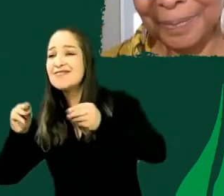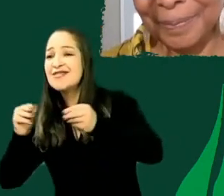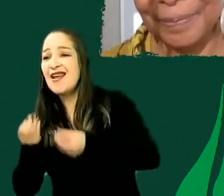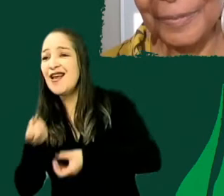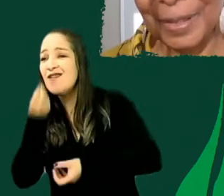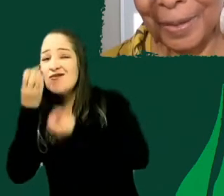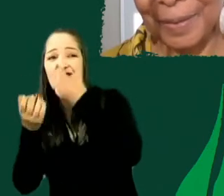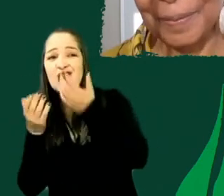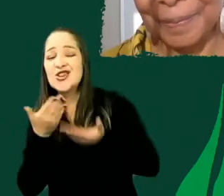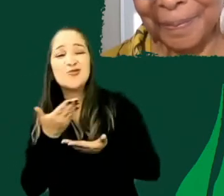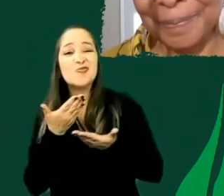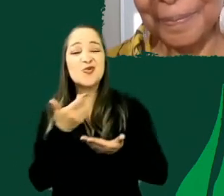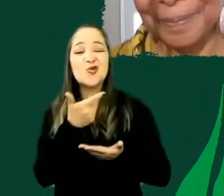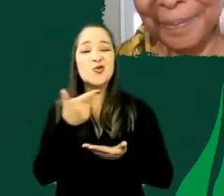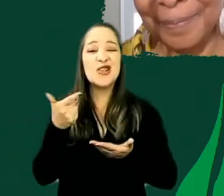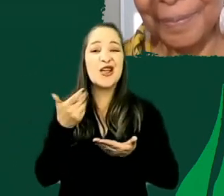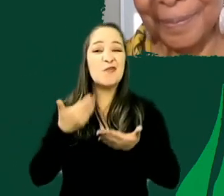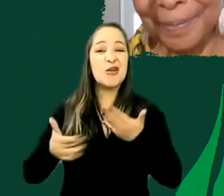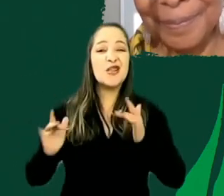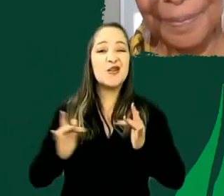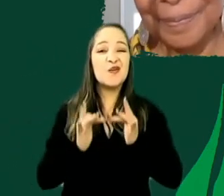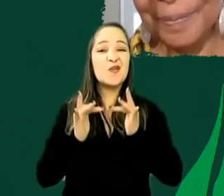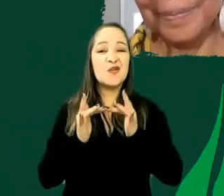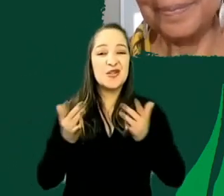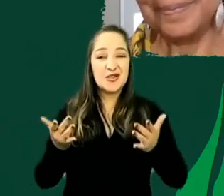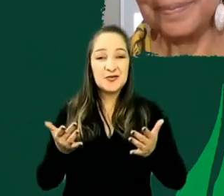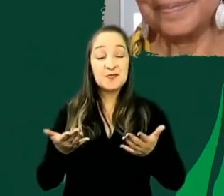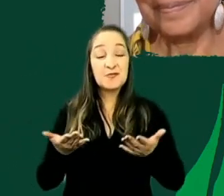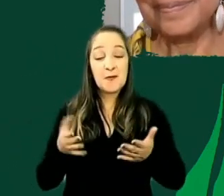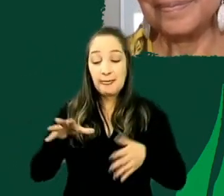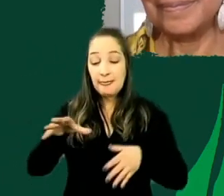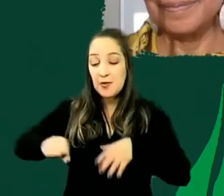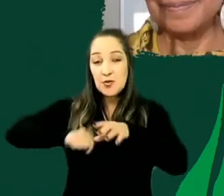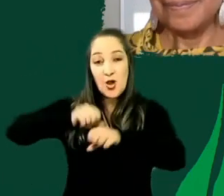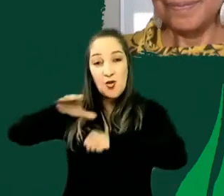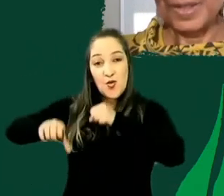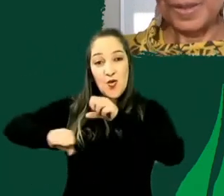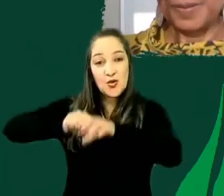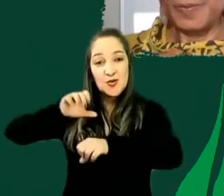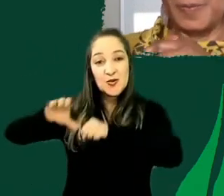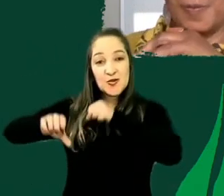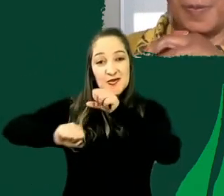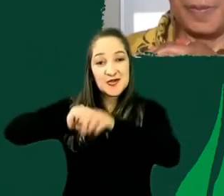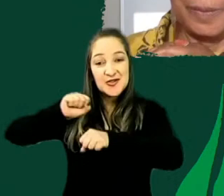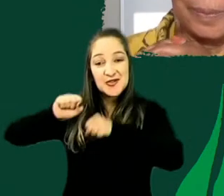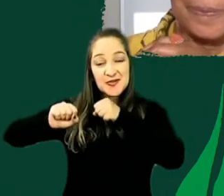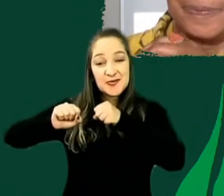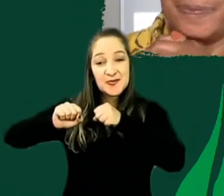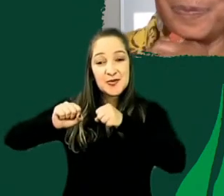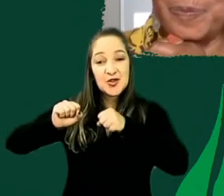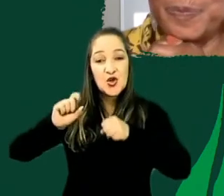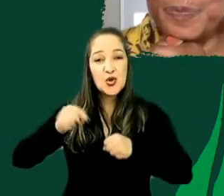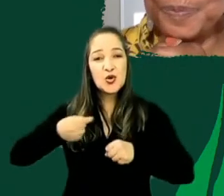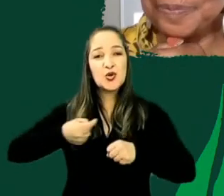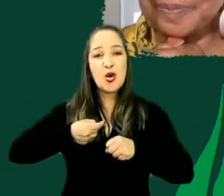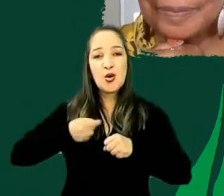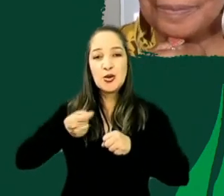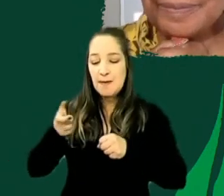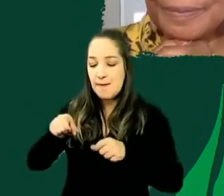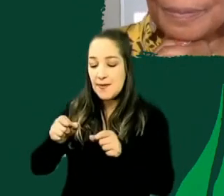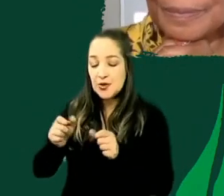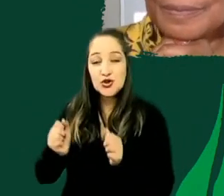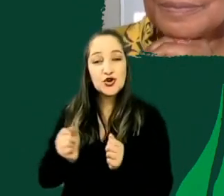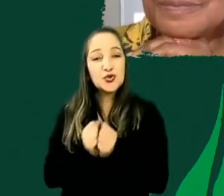contact. And thinking about part of the harvest, where are we